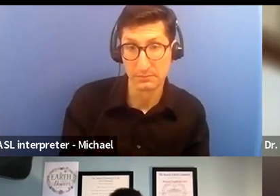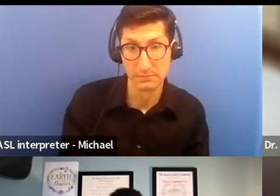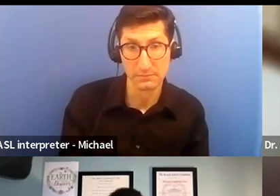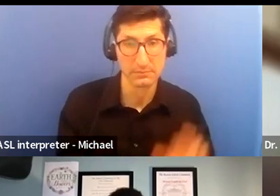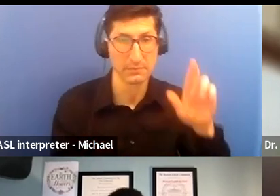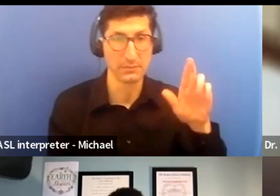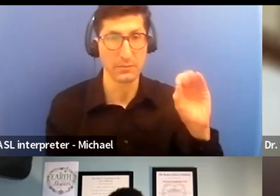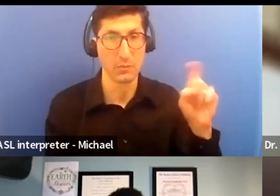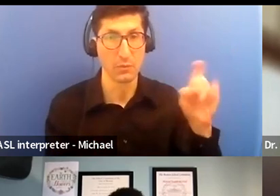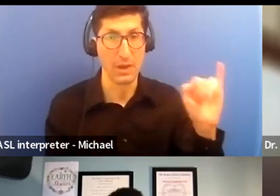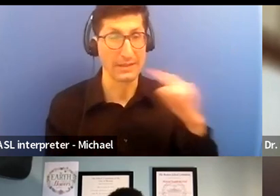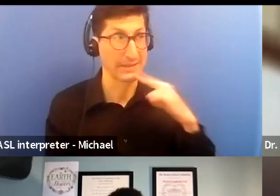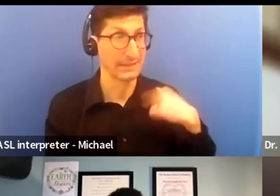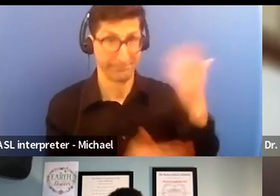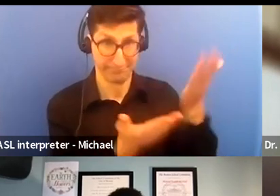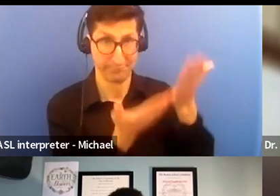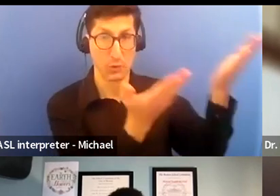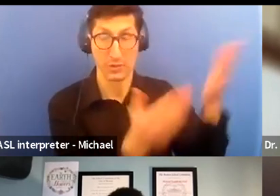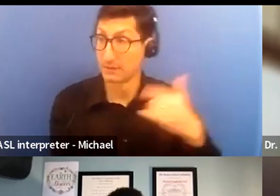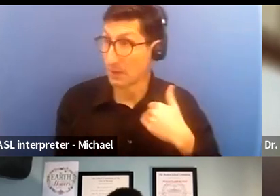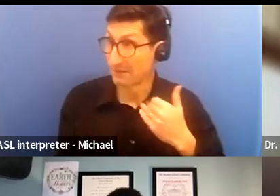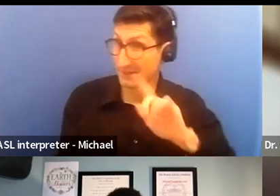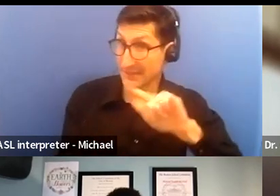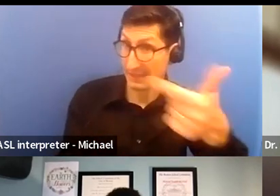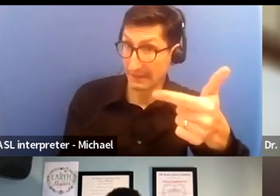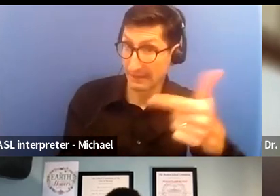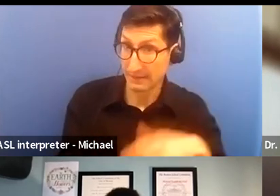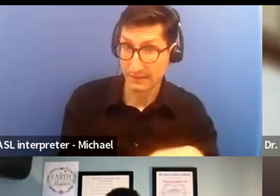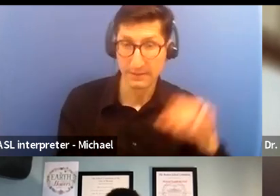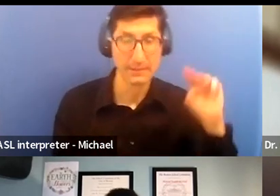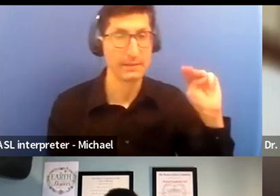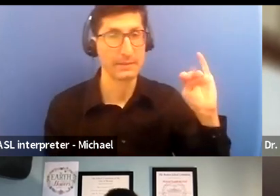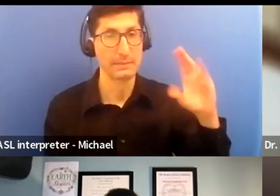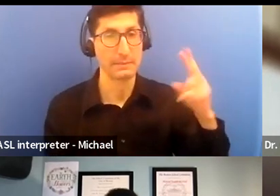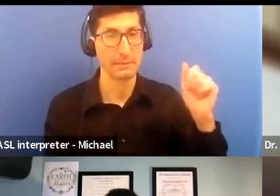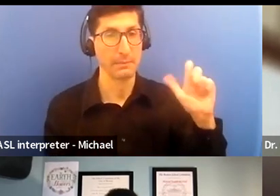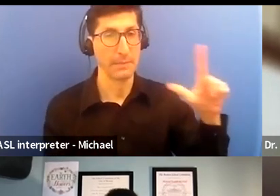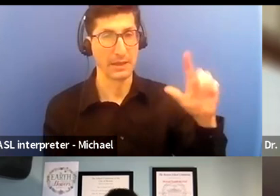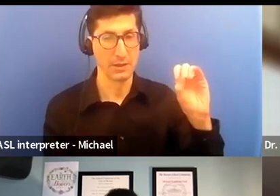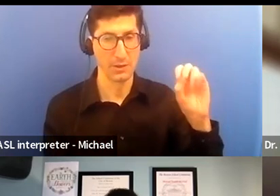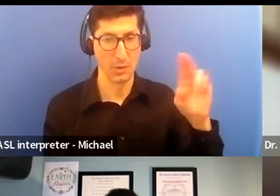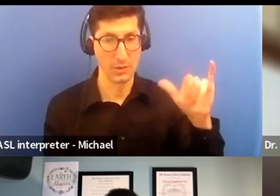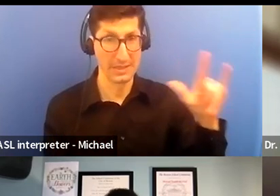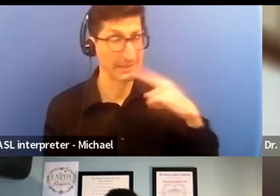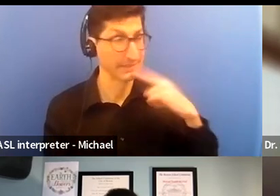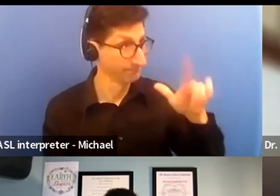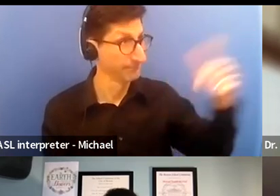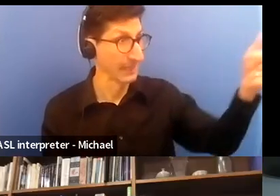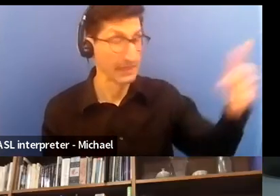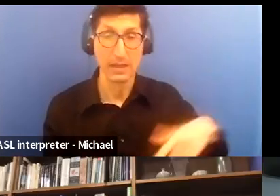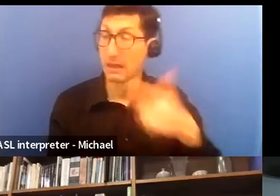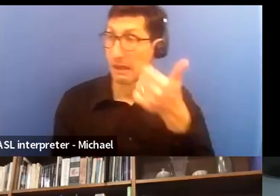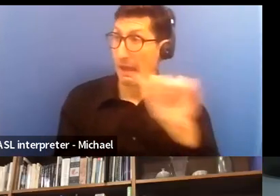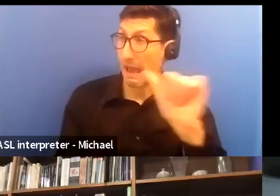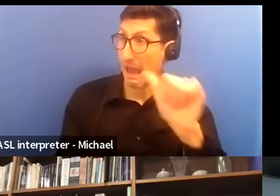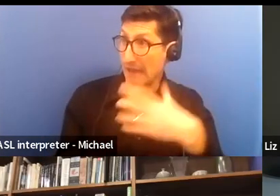So moved. Thank you. May I have a second? Seconded. Is there any discussion or objection